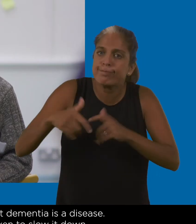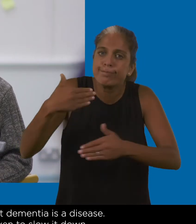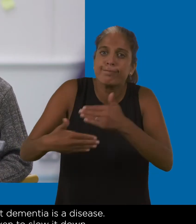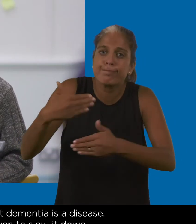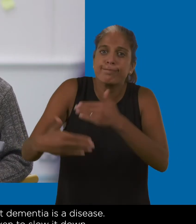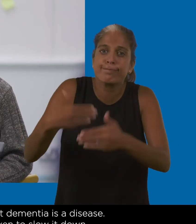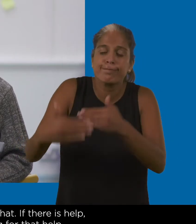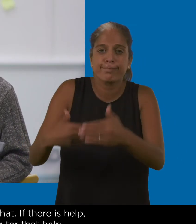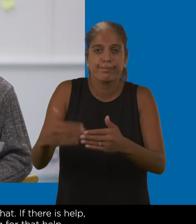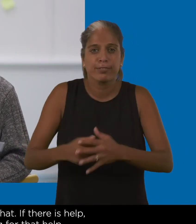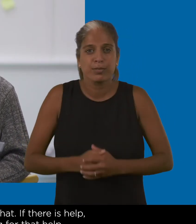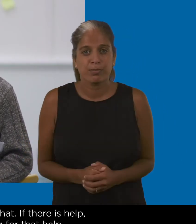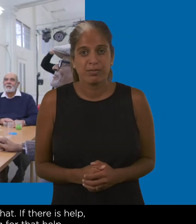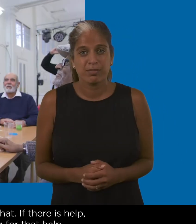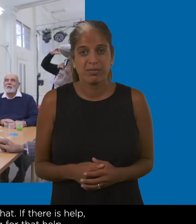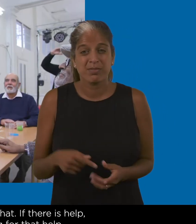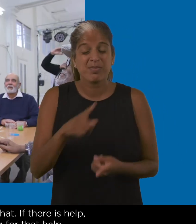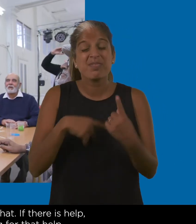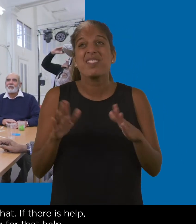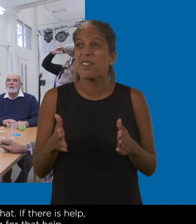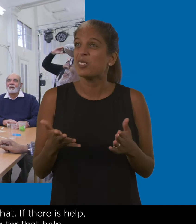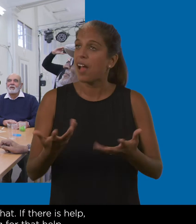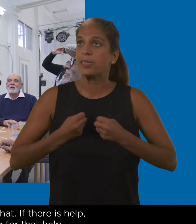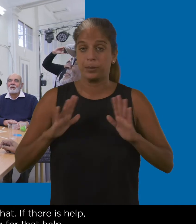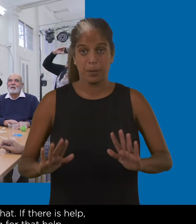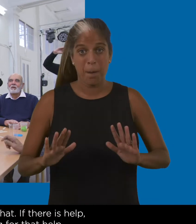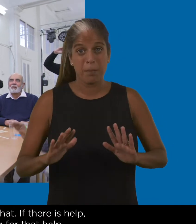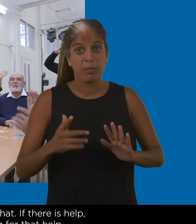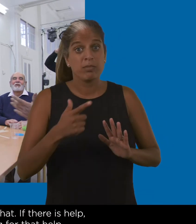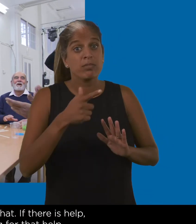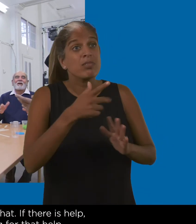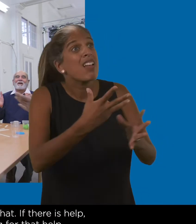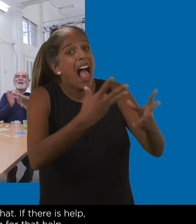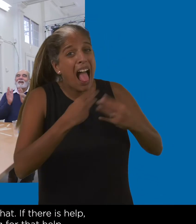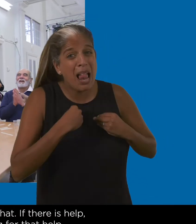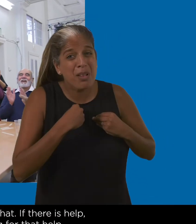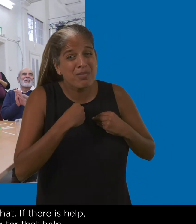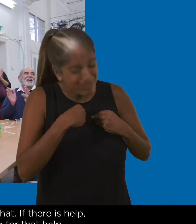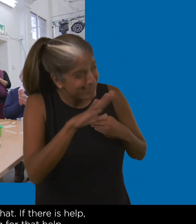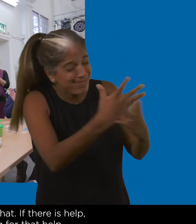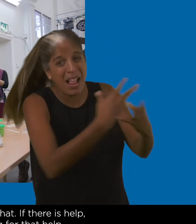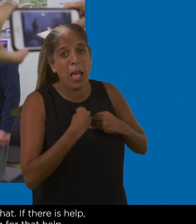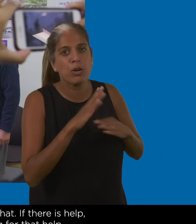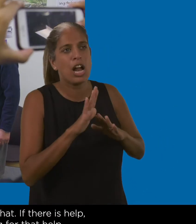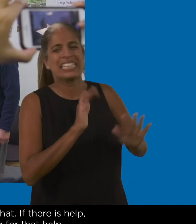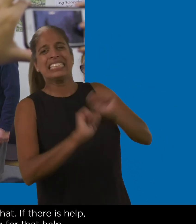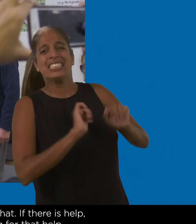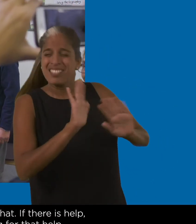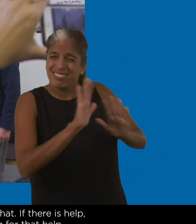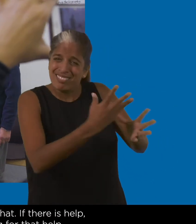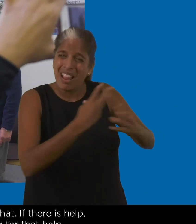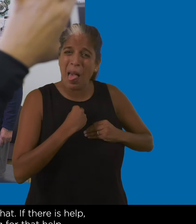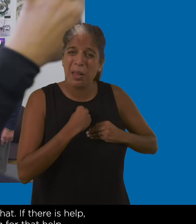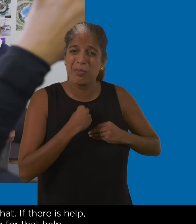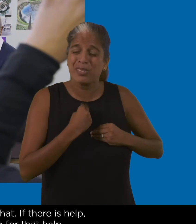it down. We have to culturally accept that if there is help, there's no shame in